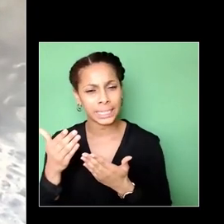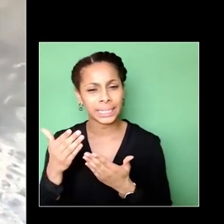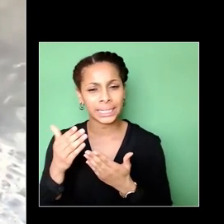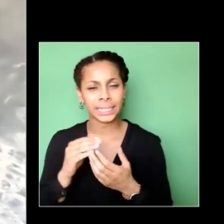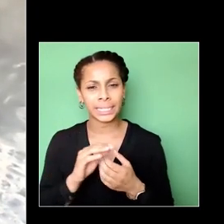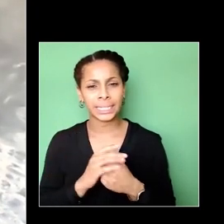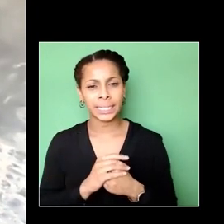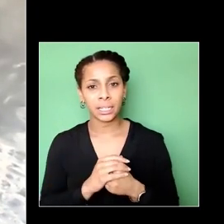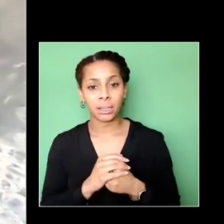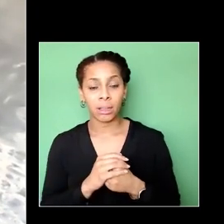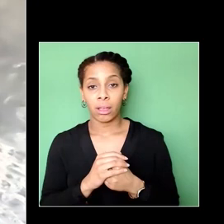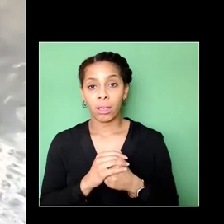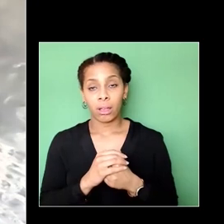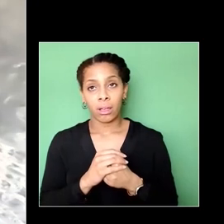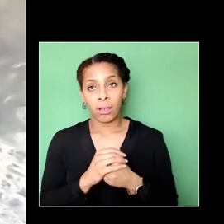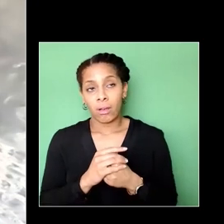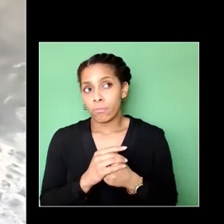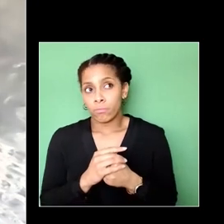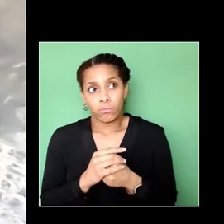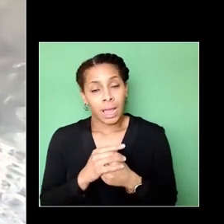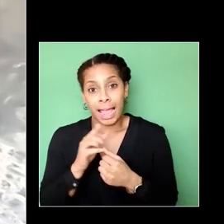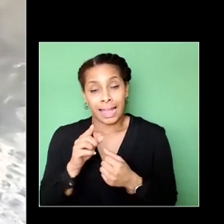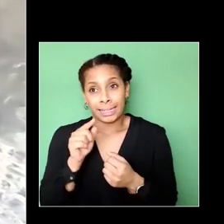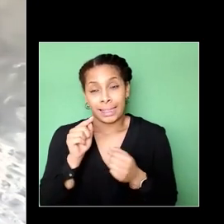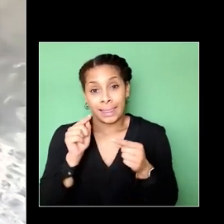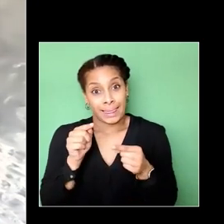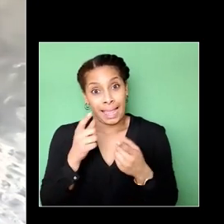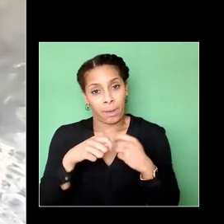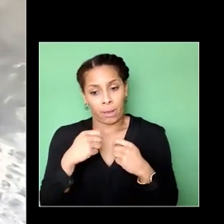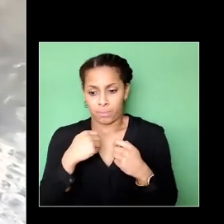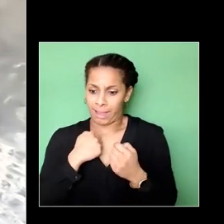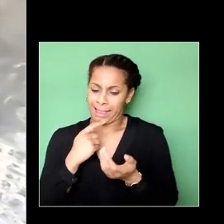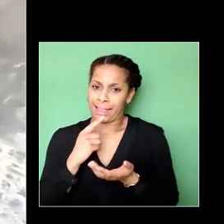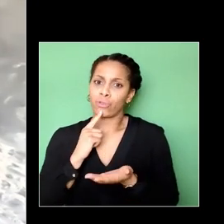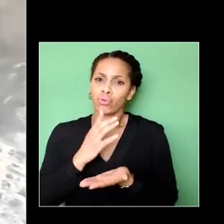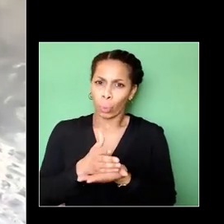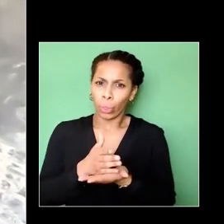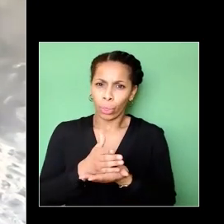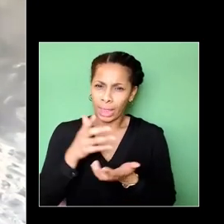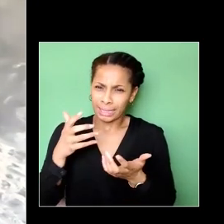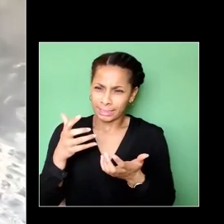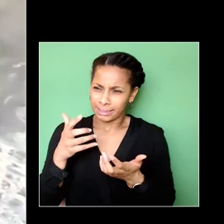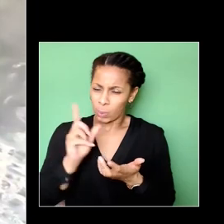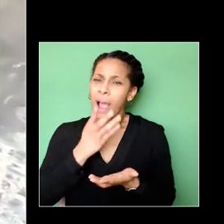in a sense, for me, that's always been the truth that I work through